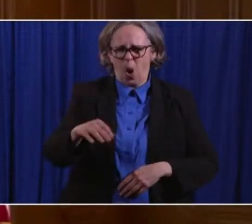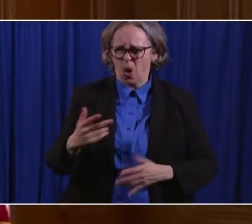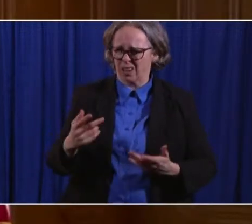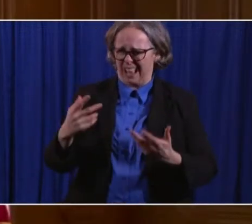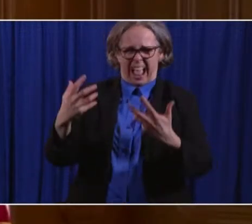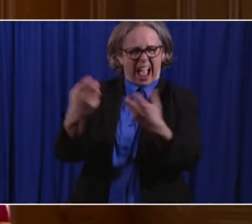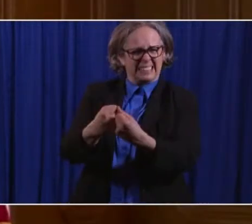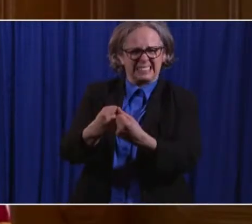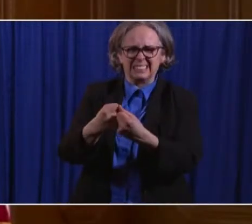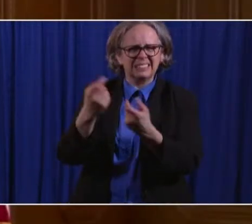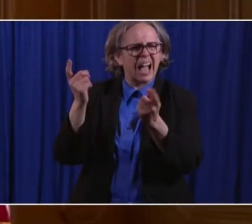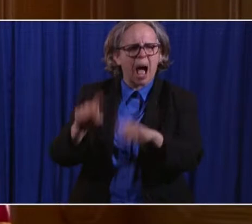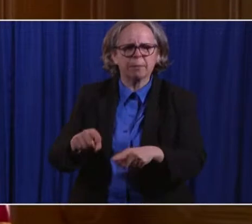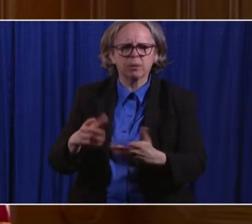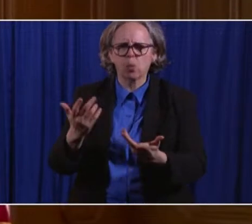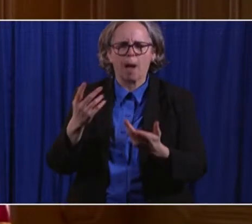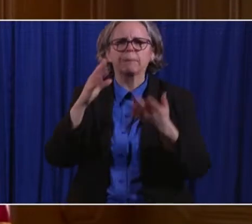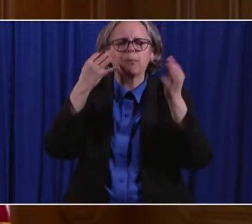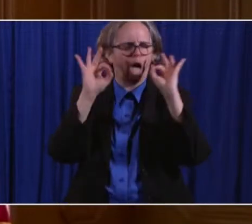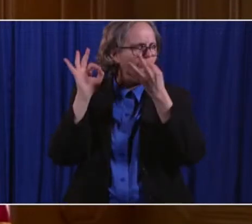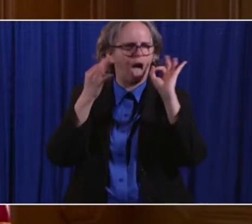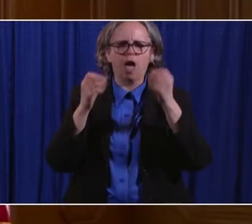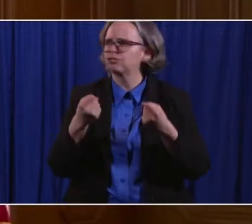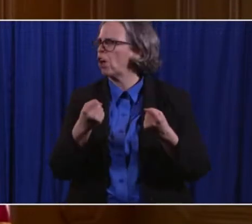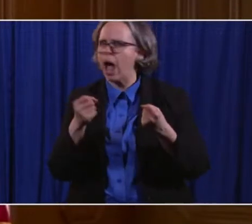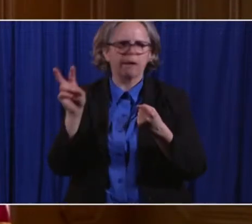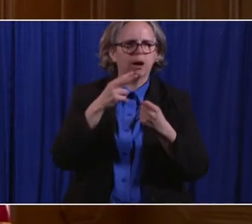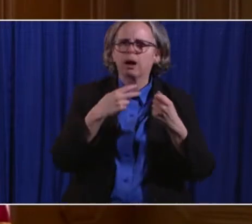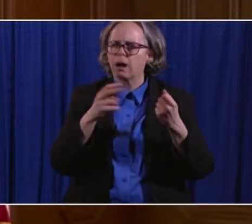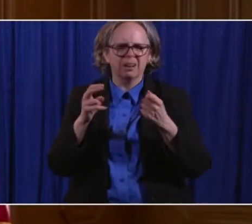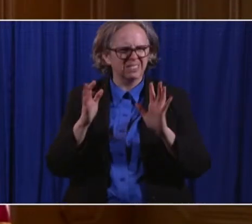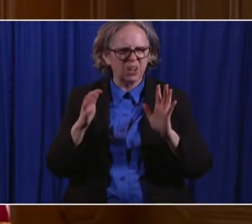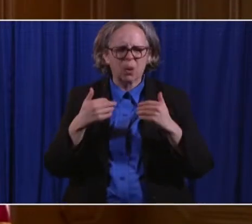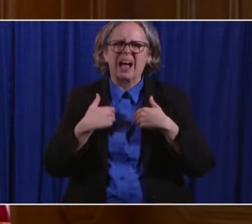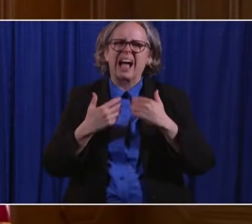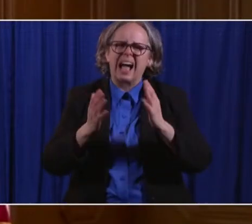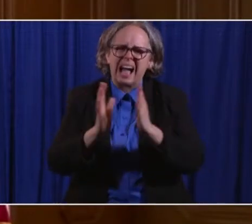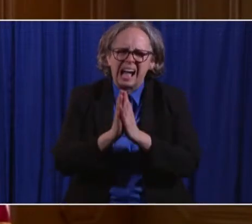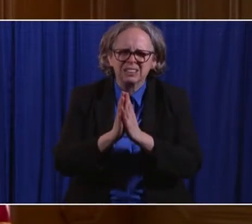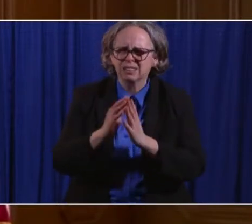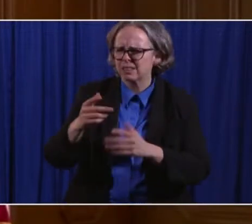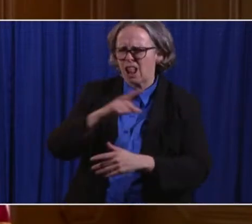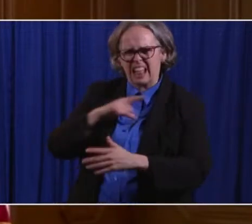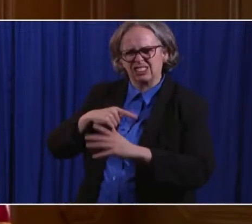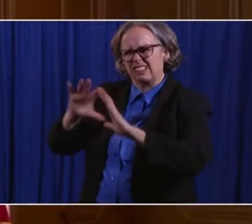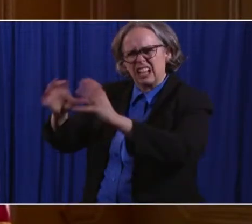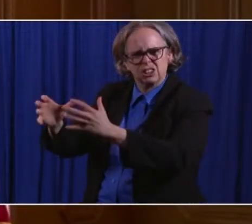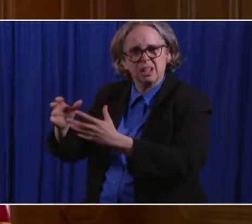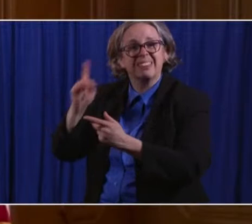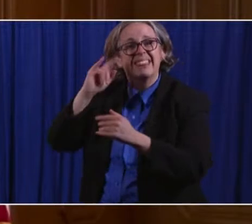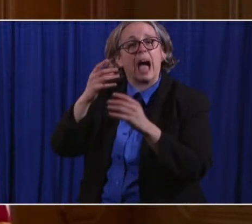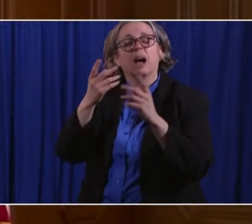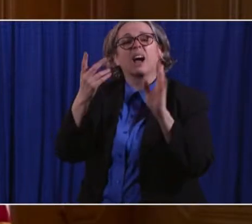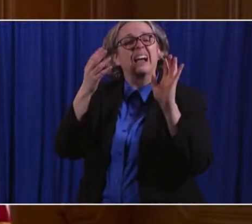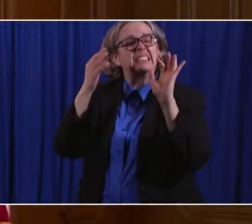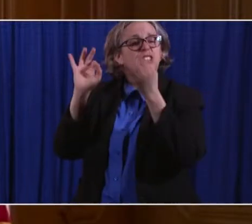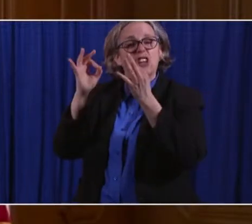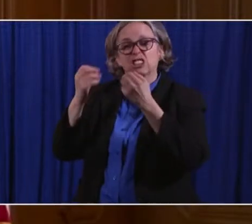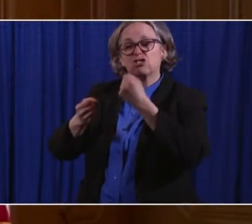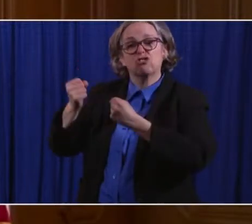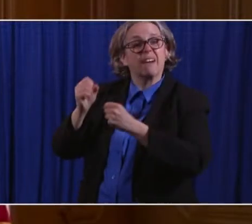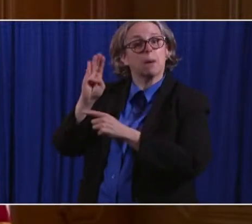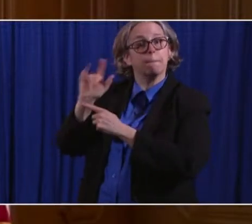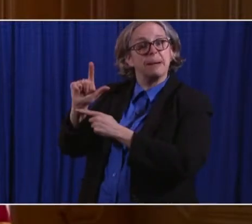Assembly to pass the distracted driving bill that we have suggested and that is in front of the